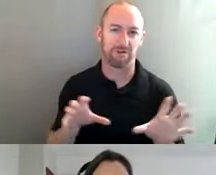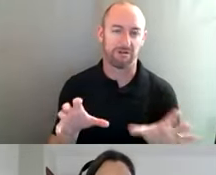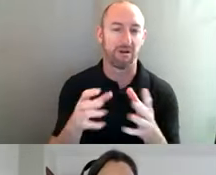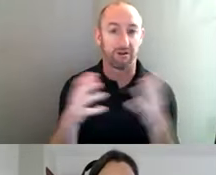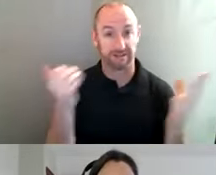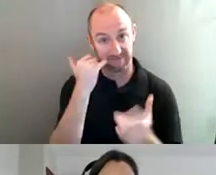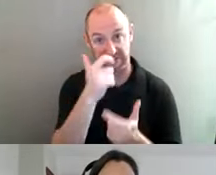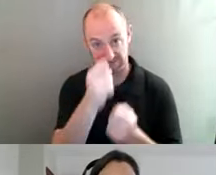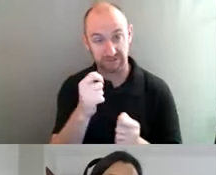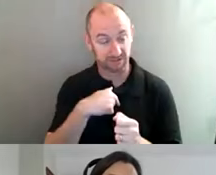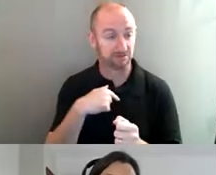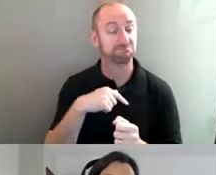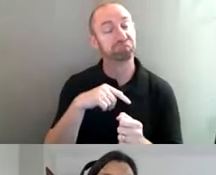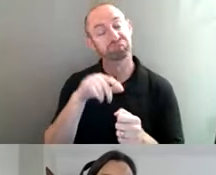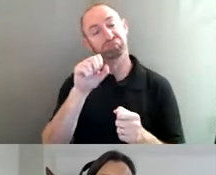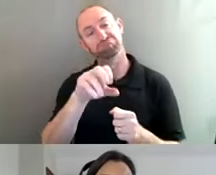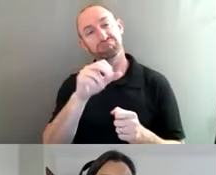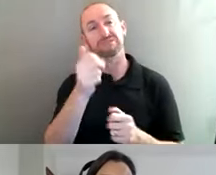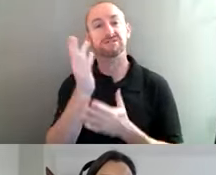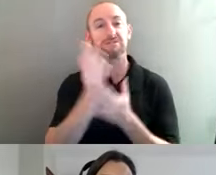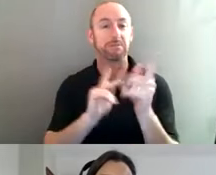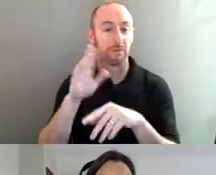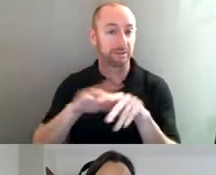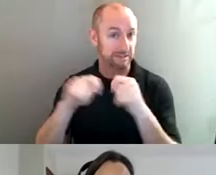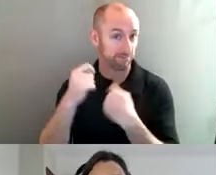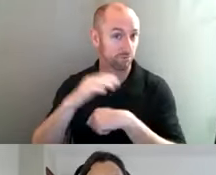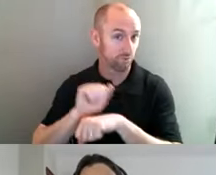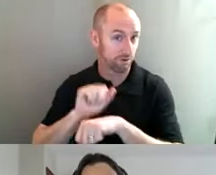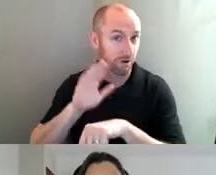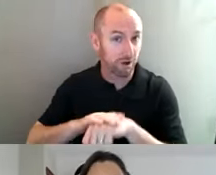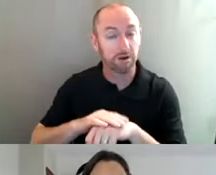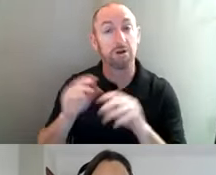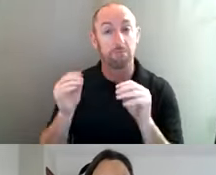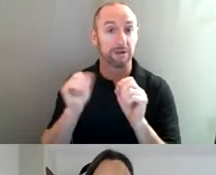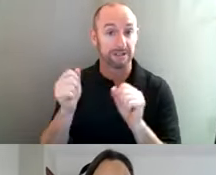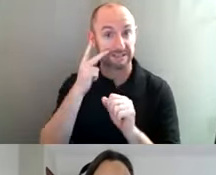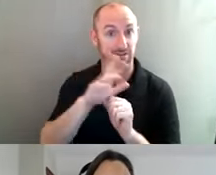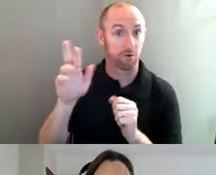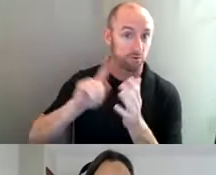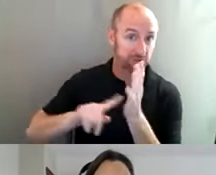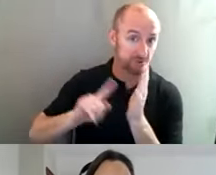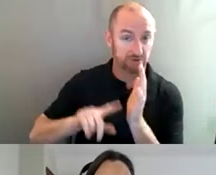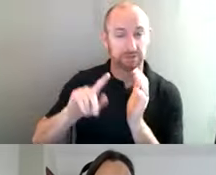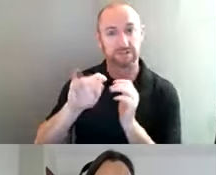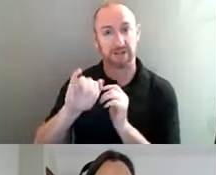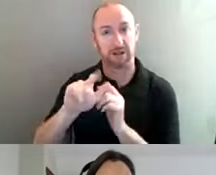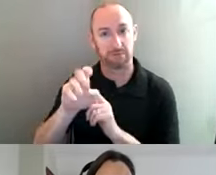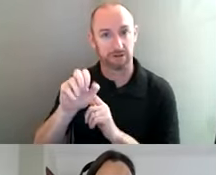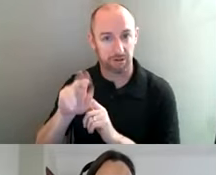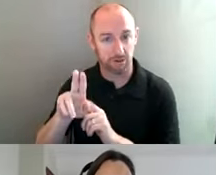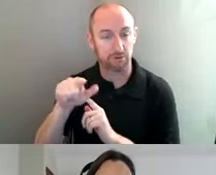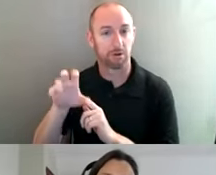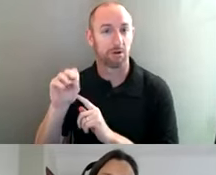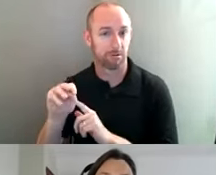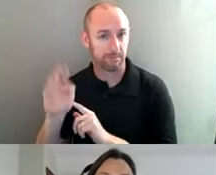you're interested, I could point you to some of the things that folks on the team have been working on. Or actually, you could just look at the research.tableau.com website.